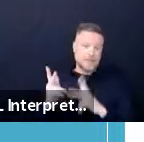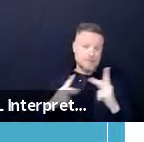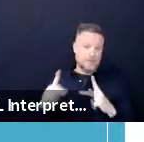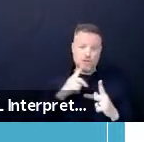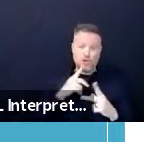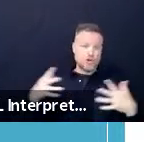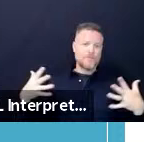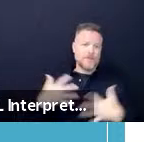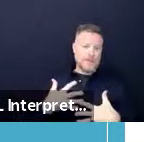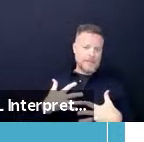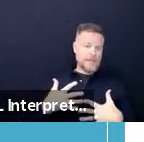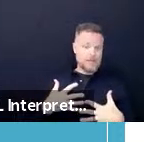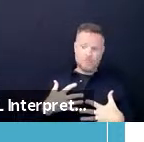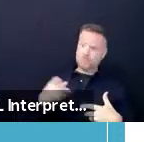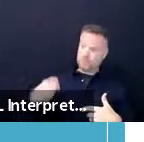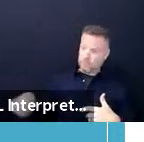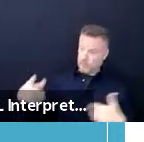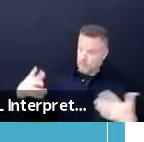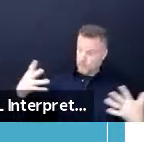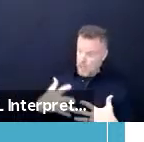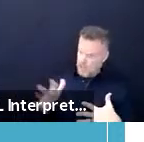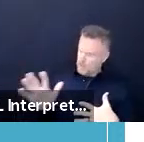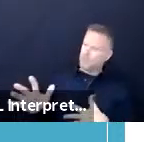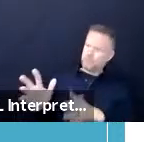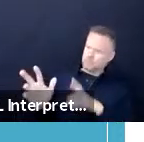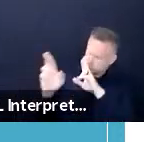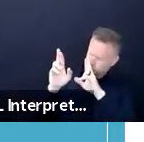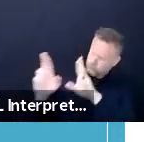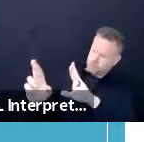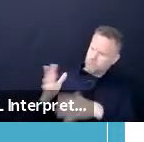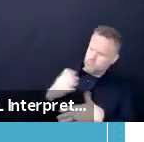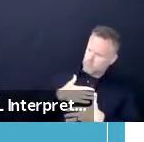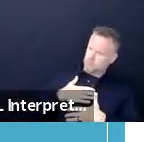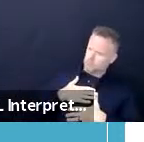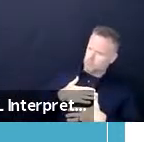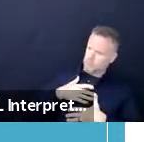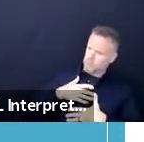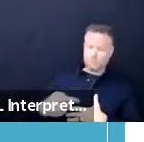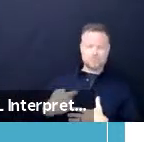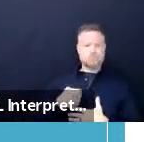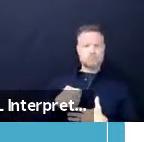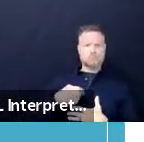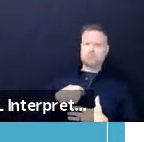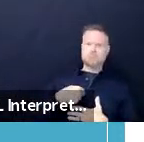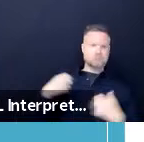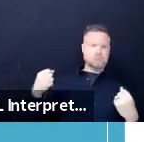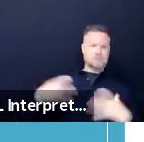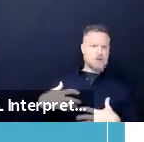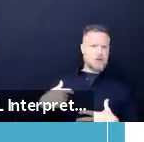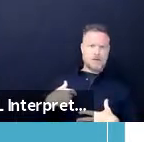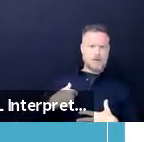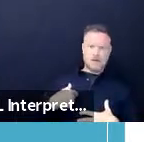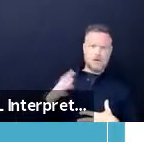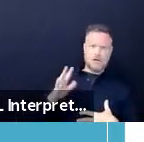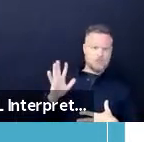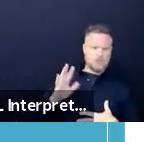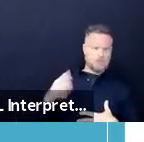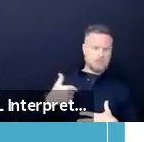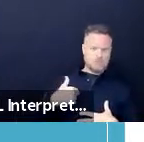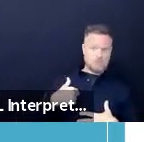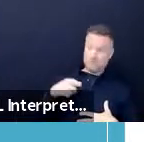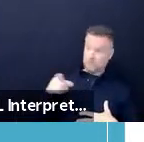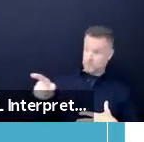must respect those feelings and meet them where they're at. Just because we might not have it or somebody else might not have that same feeling of